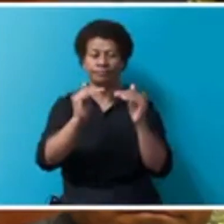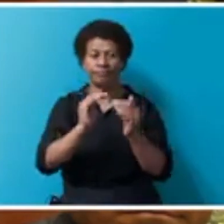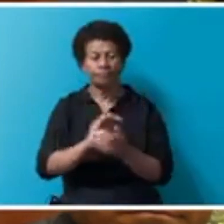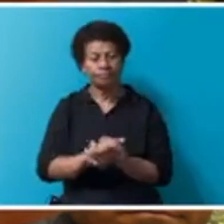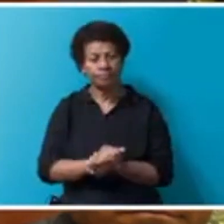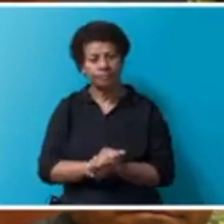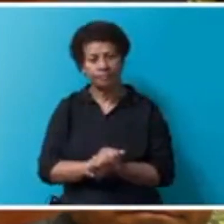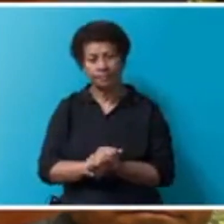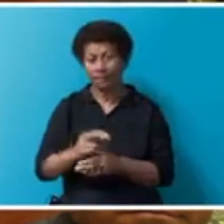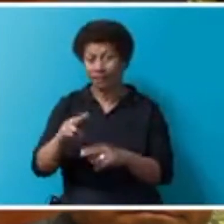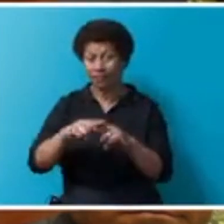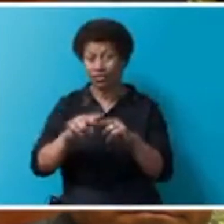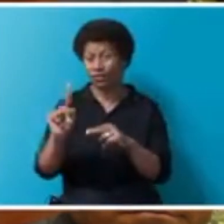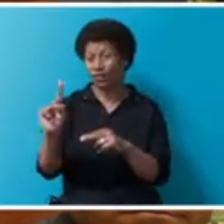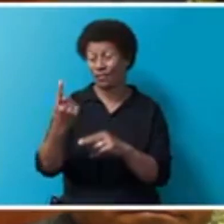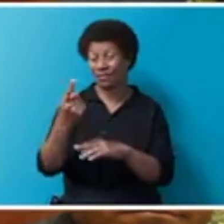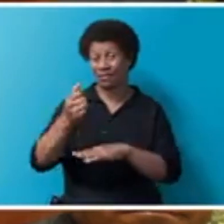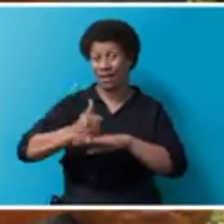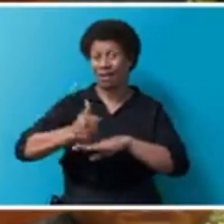the Fiji First government